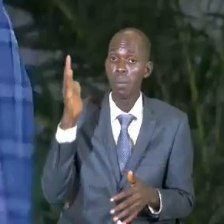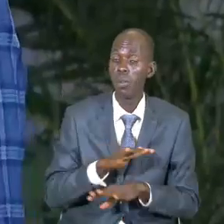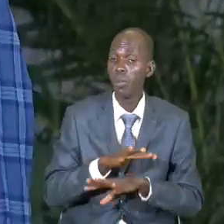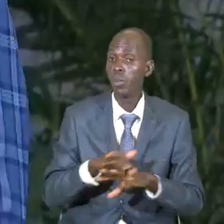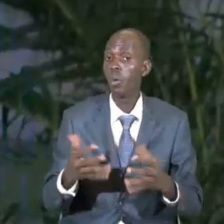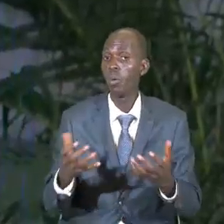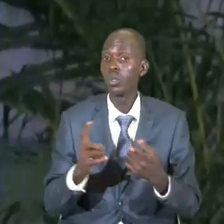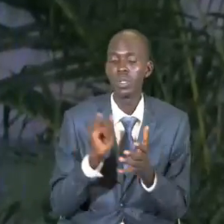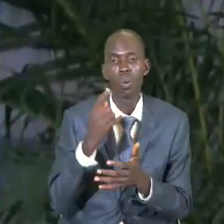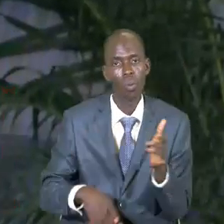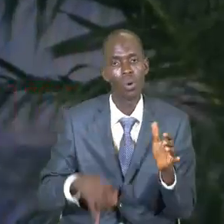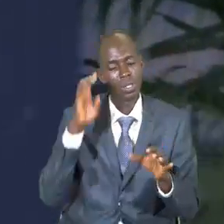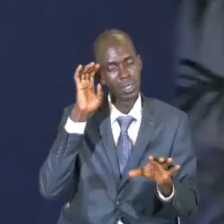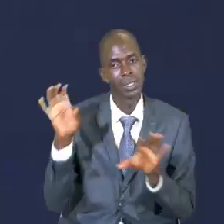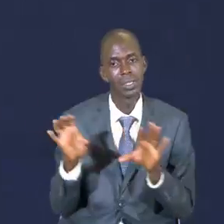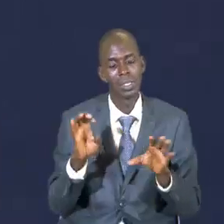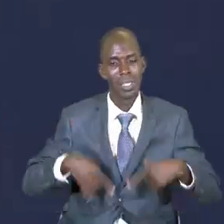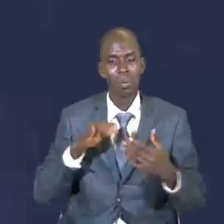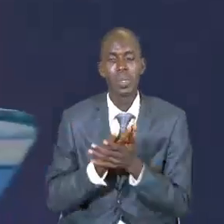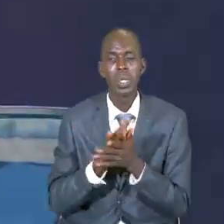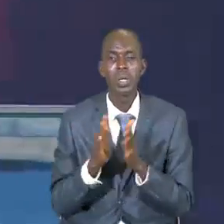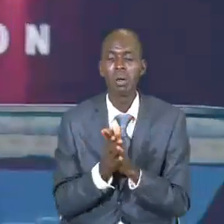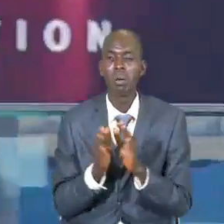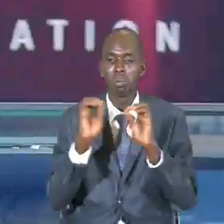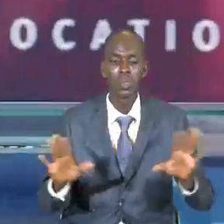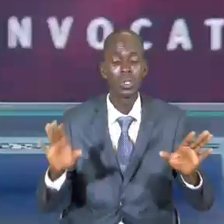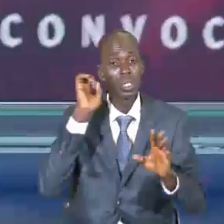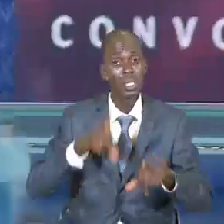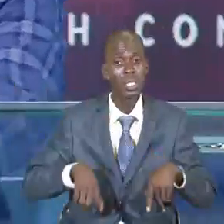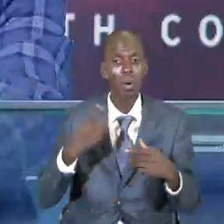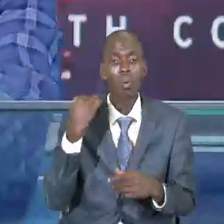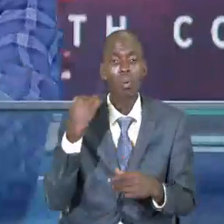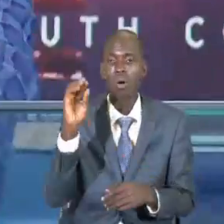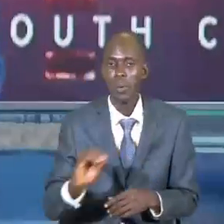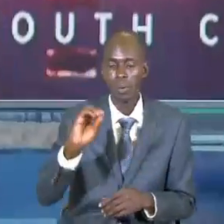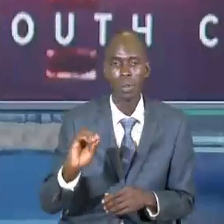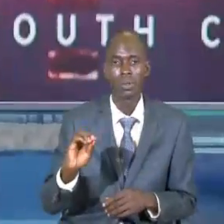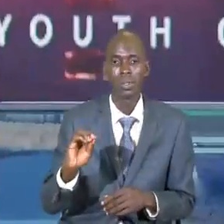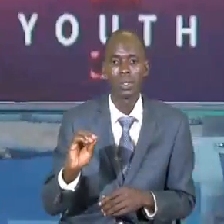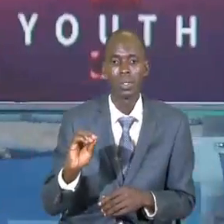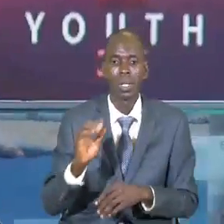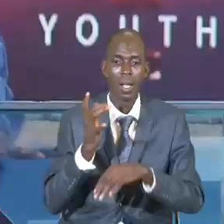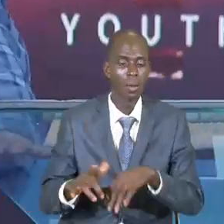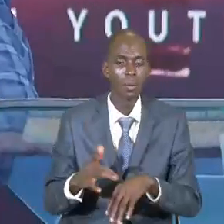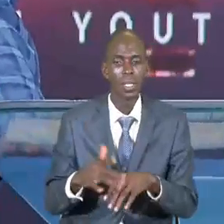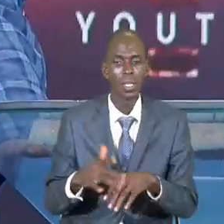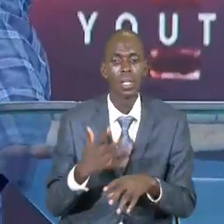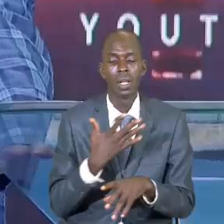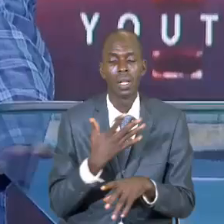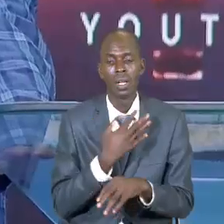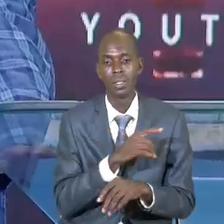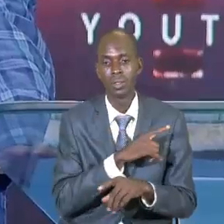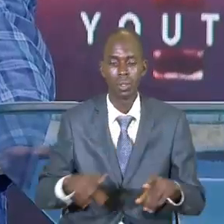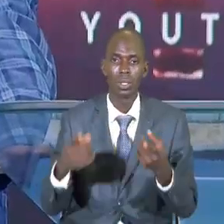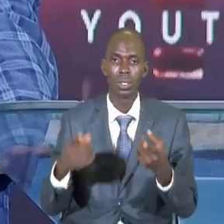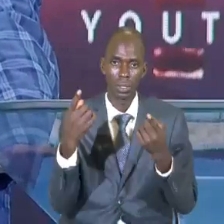a zero. And then the Lord came, and the interruption of the Lord in his life brought a